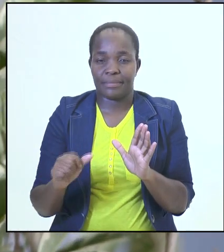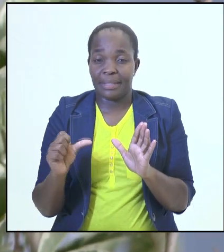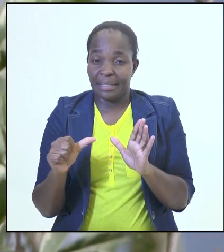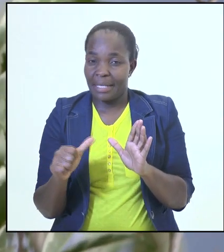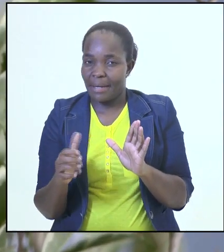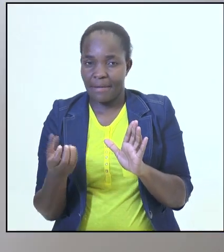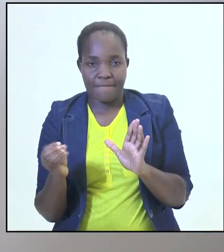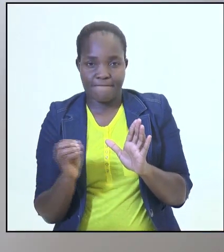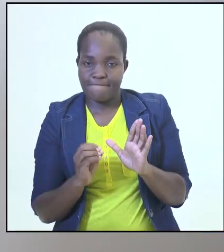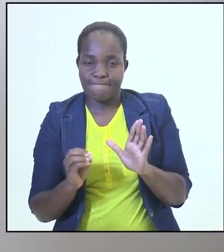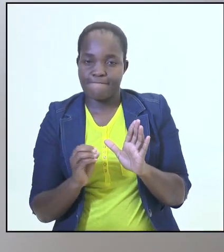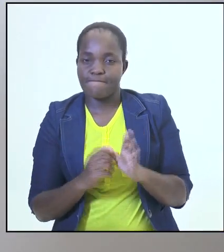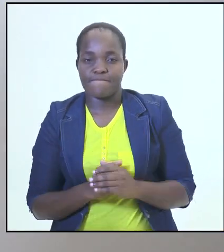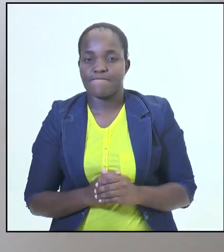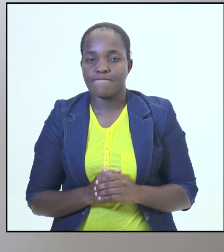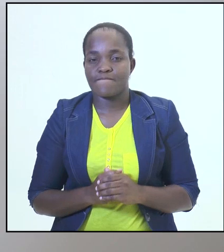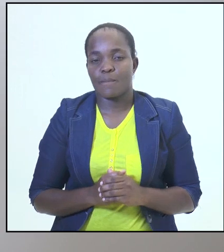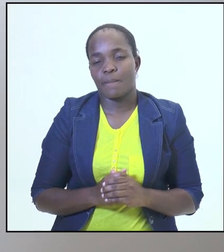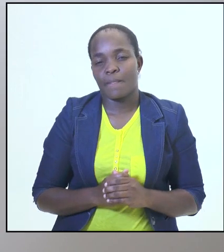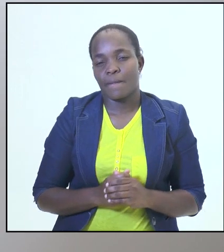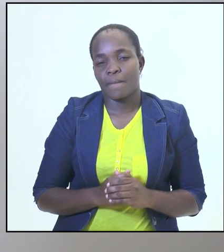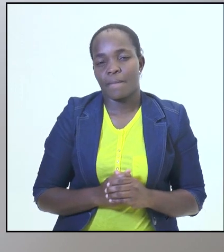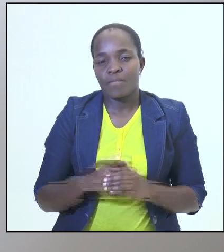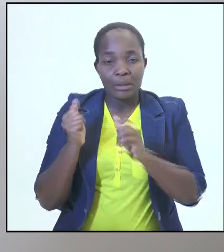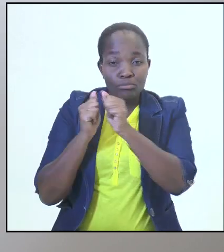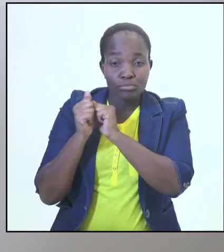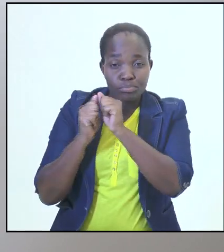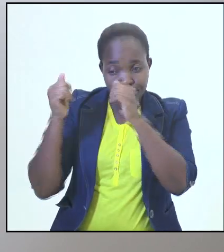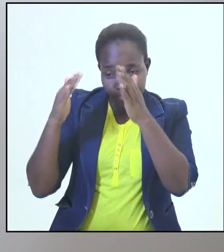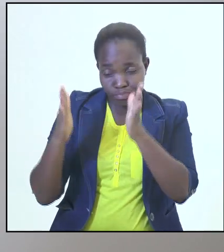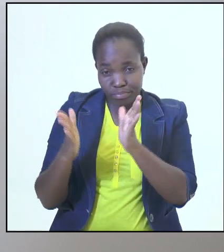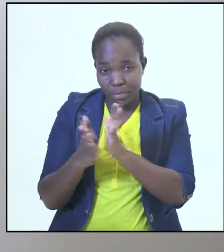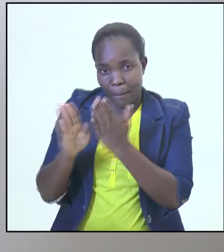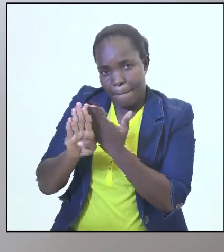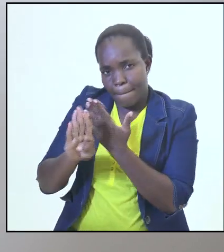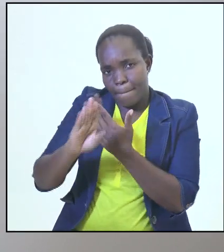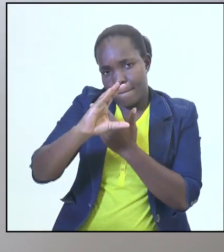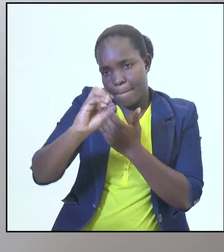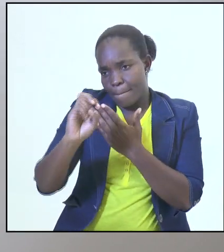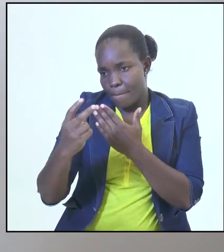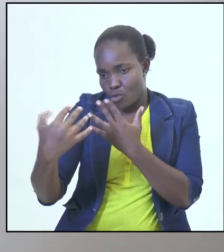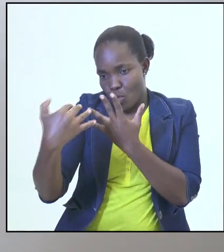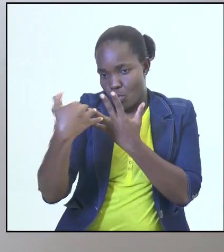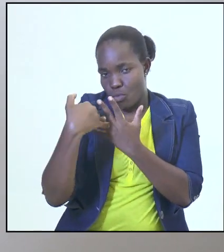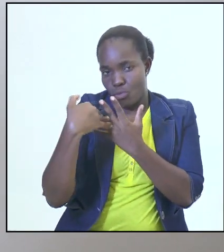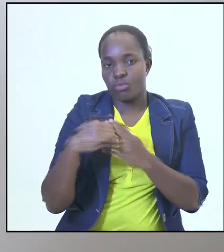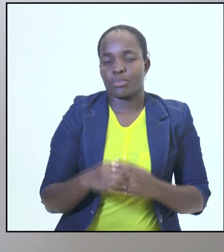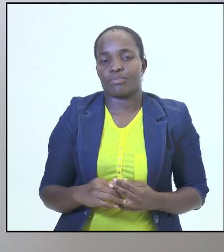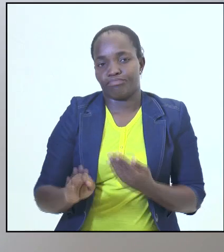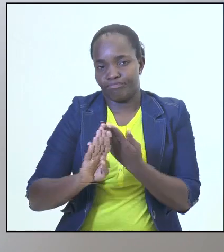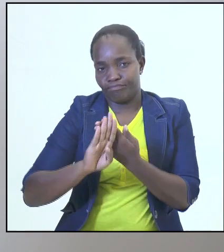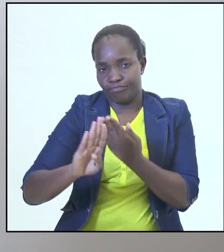The reason for covering the plant with a clear plastic bag is both to prevent carbon dioxide from the atmosphere from